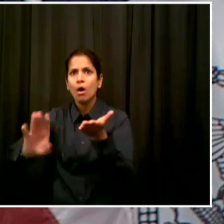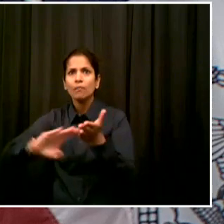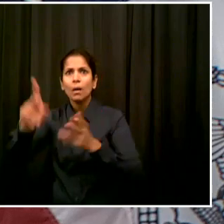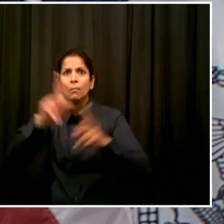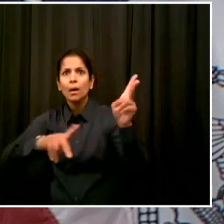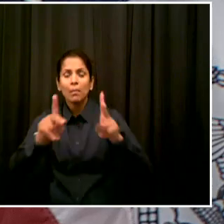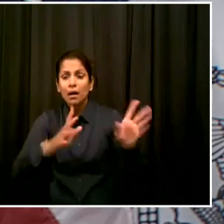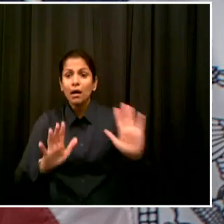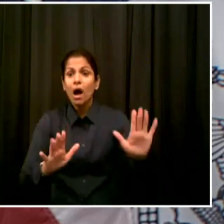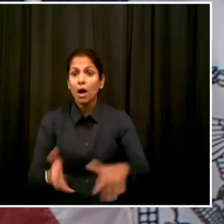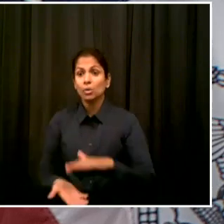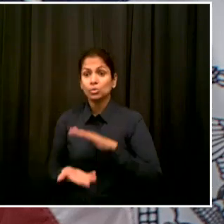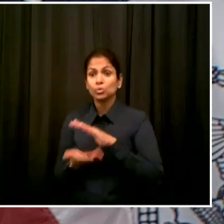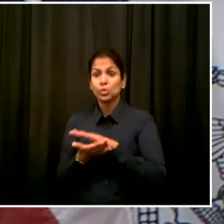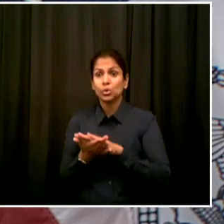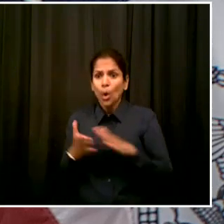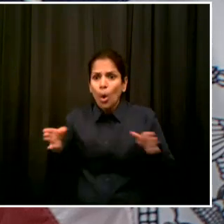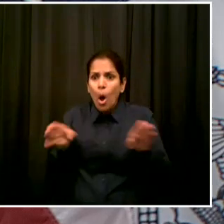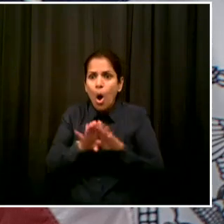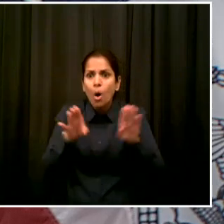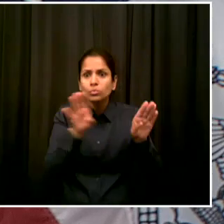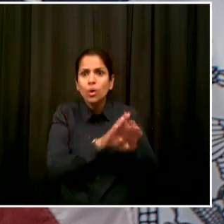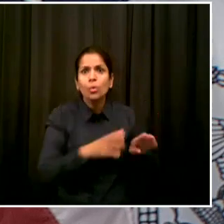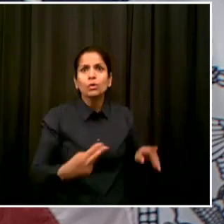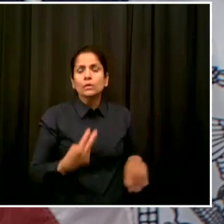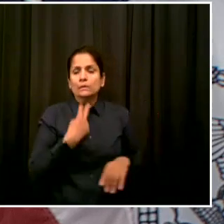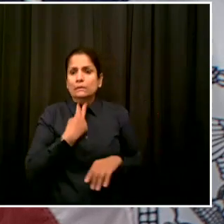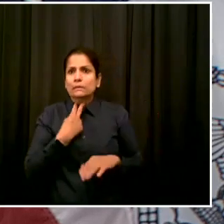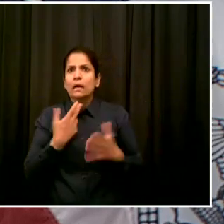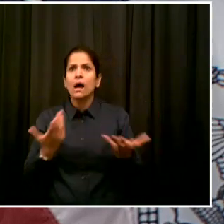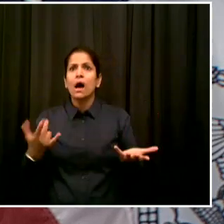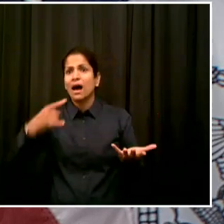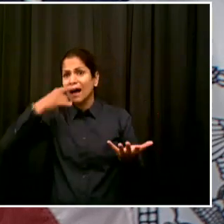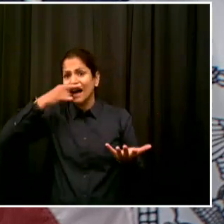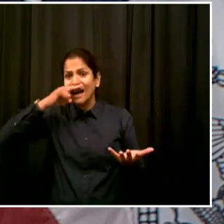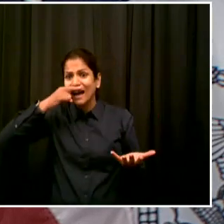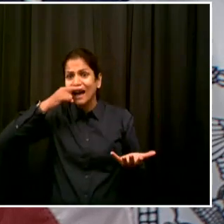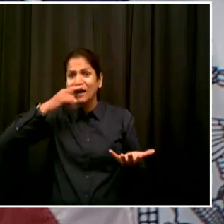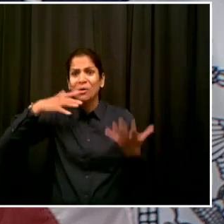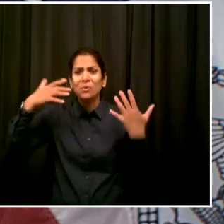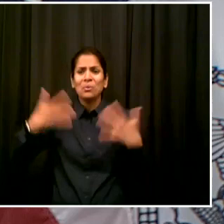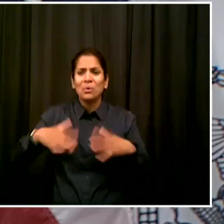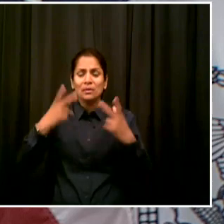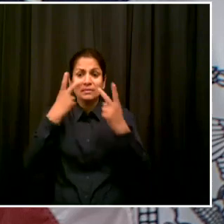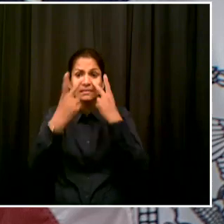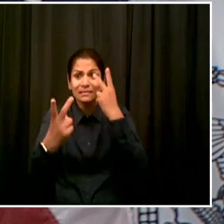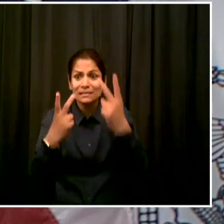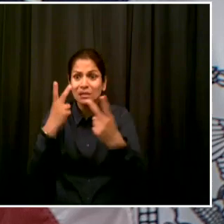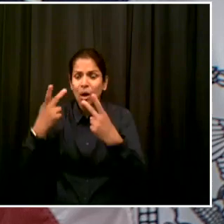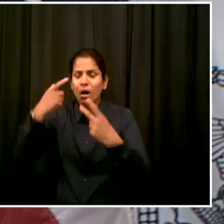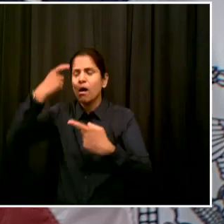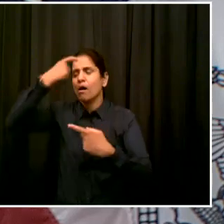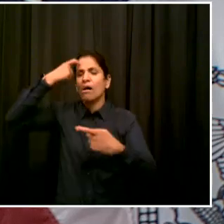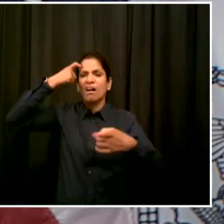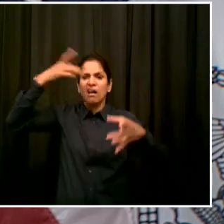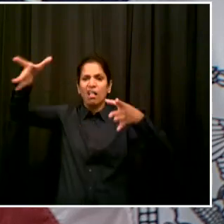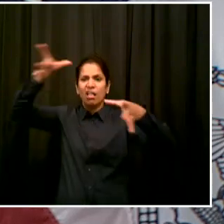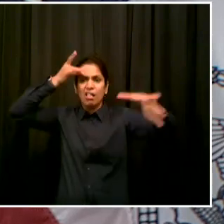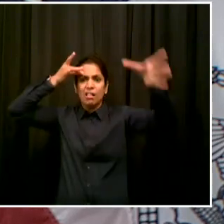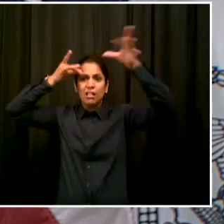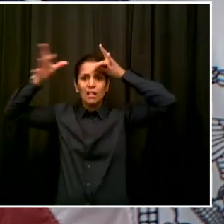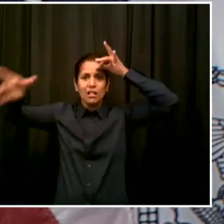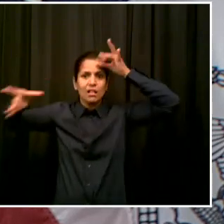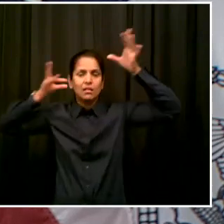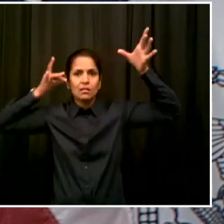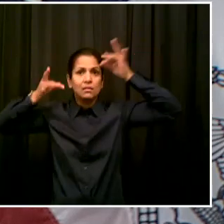do not believe that the folks who were released from Rikers for health